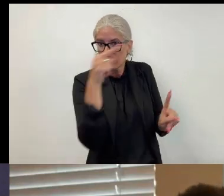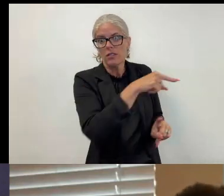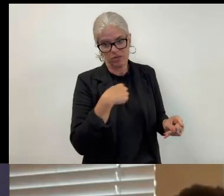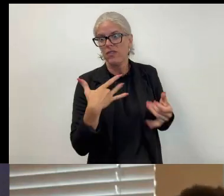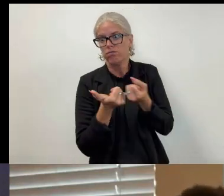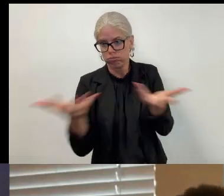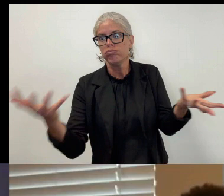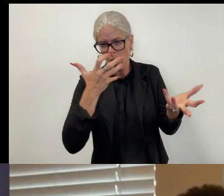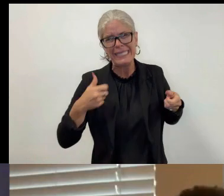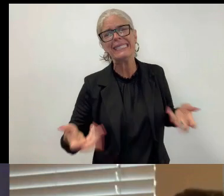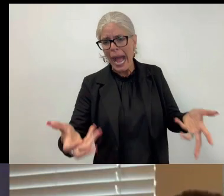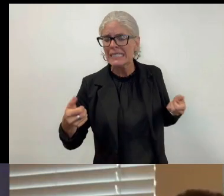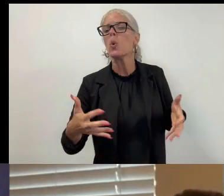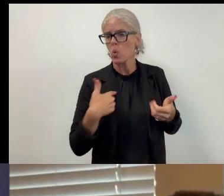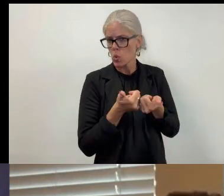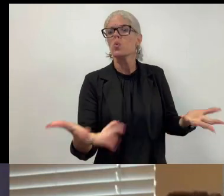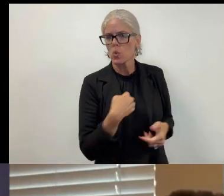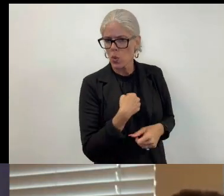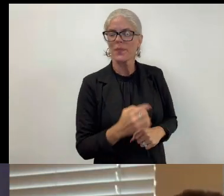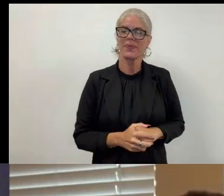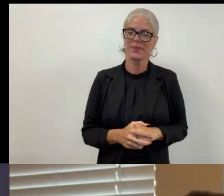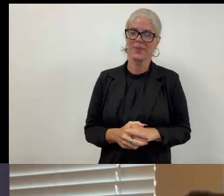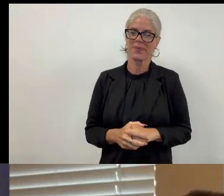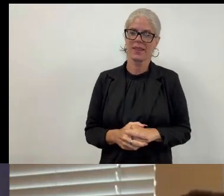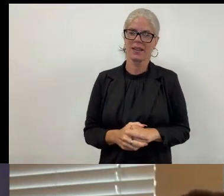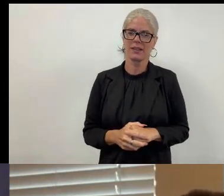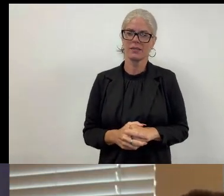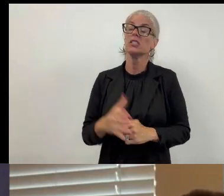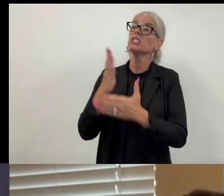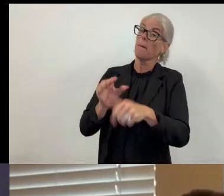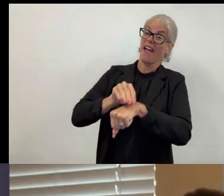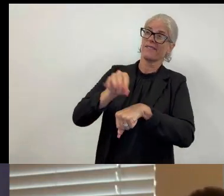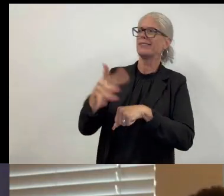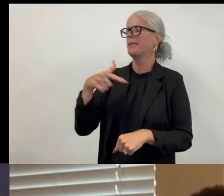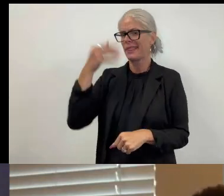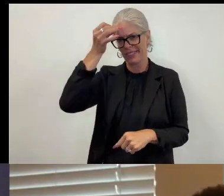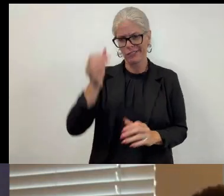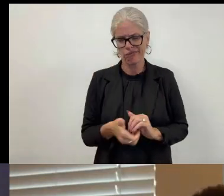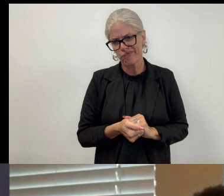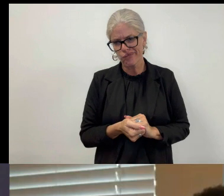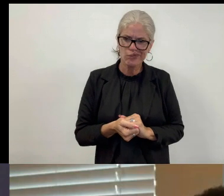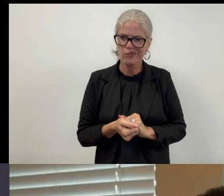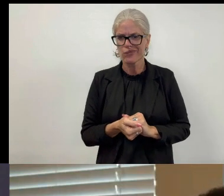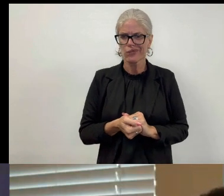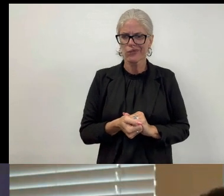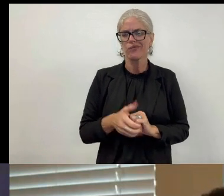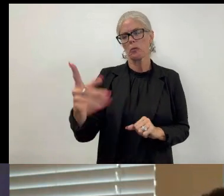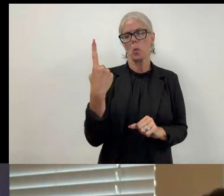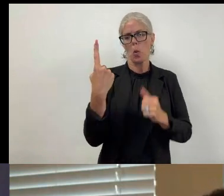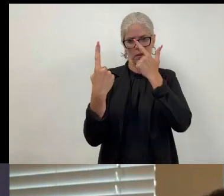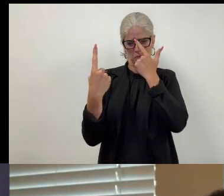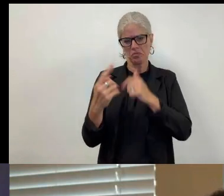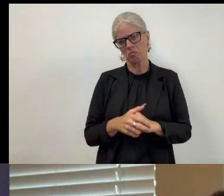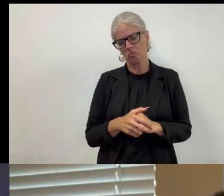trip and I was still exhausted afterwards. But yeah, so some tips. One of the